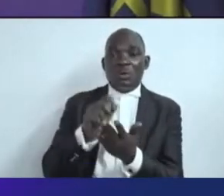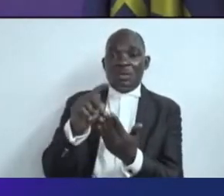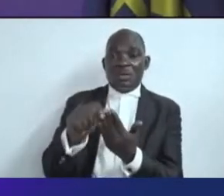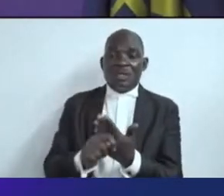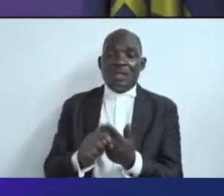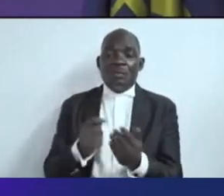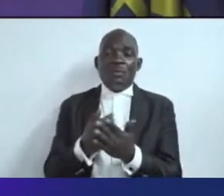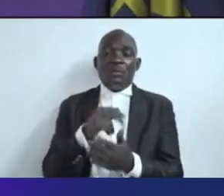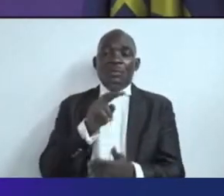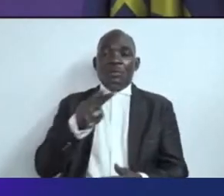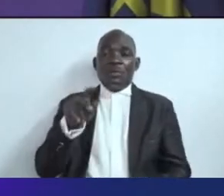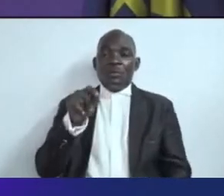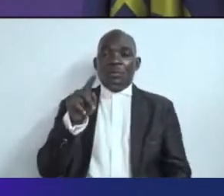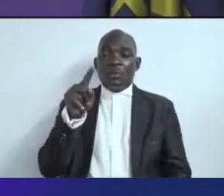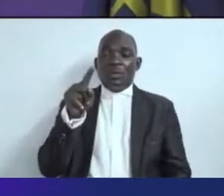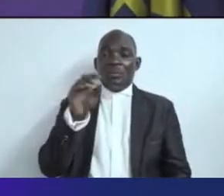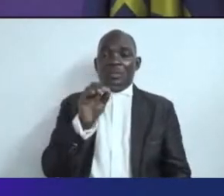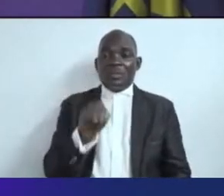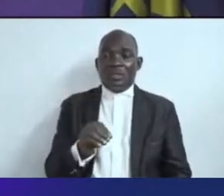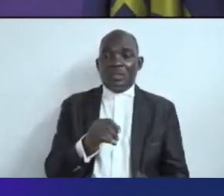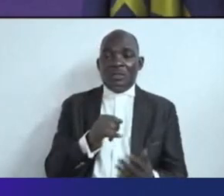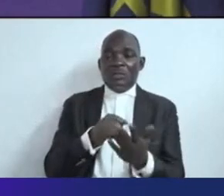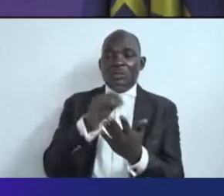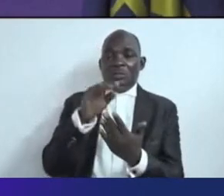from 22.1% in June.